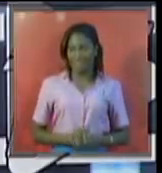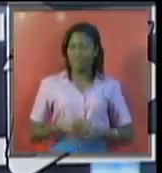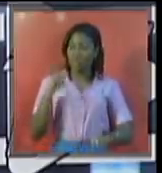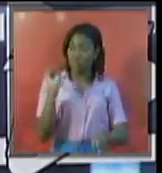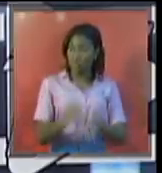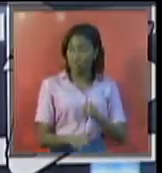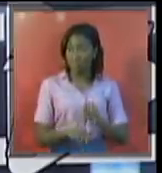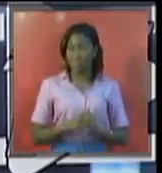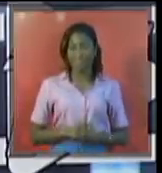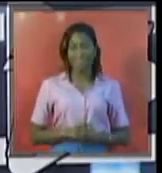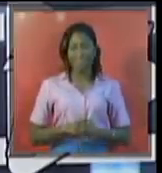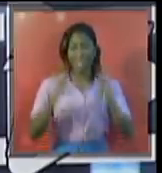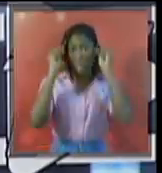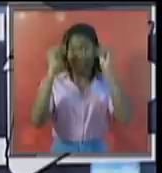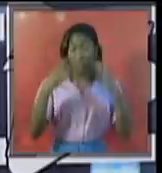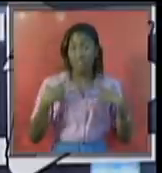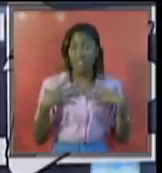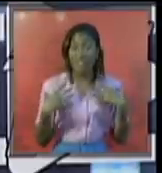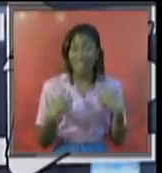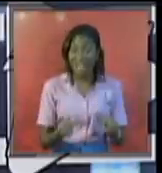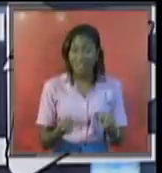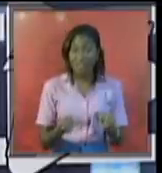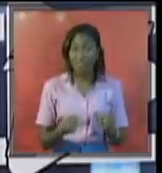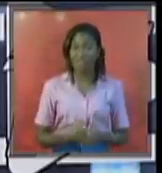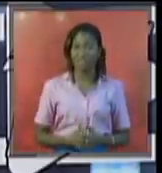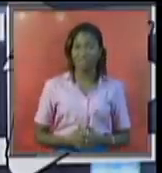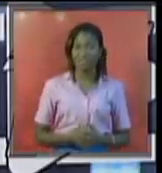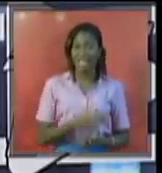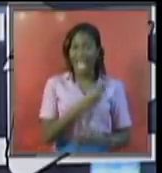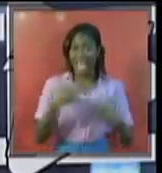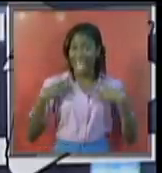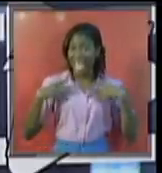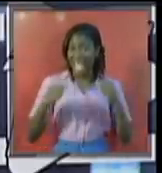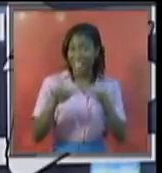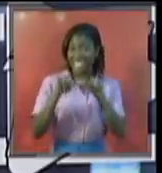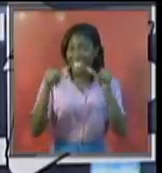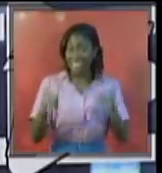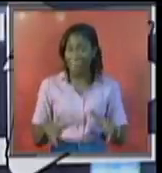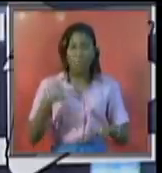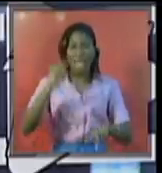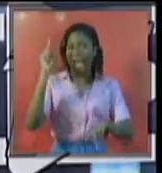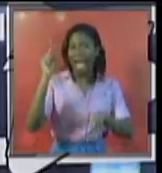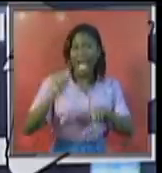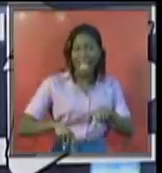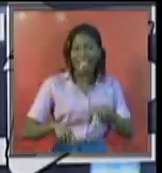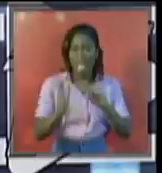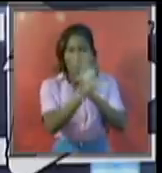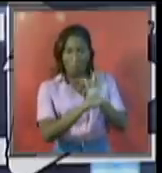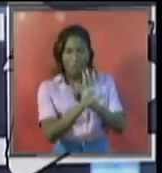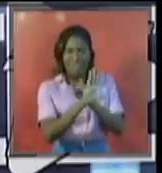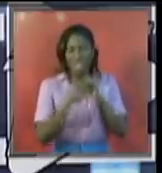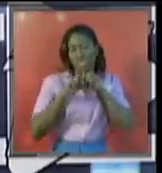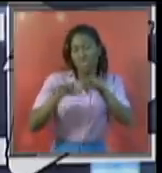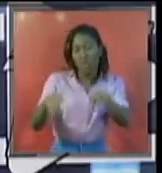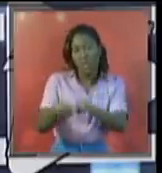the Ministry of Health, the health system, cannot prevent person-to-person transmission of the virus. The